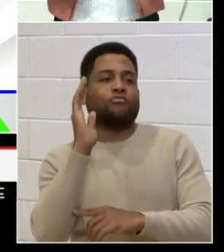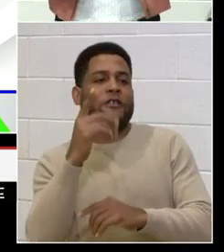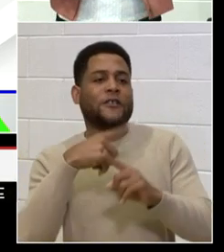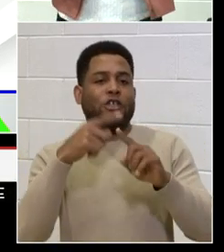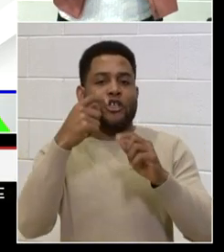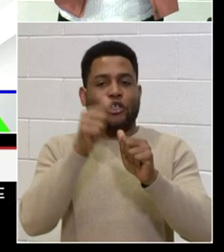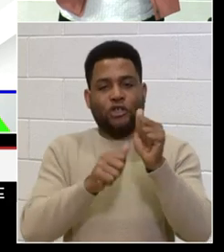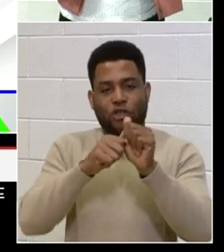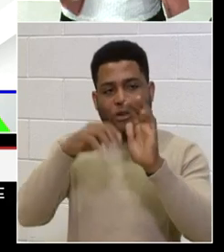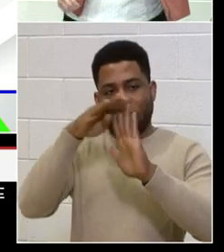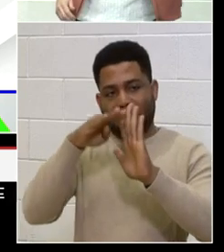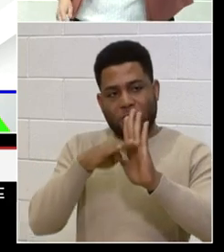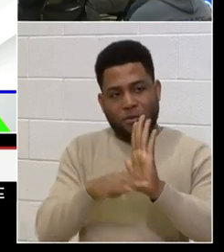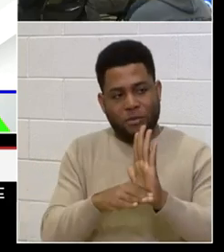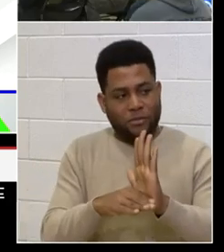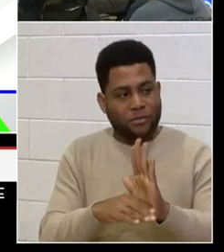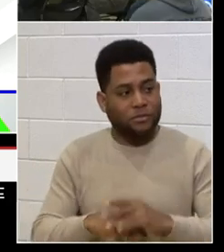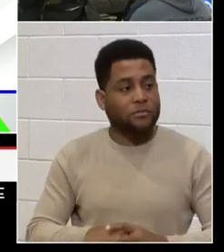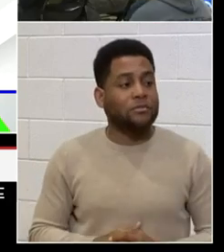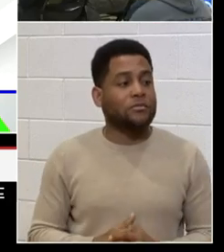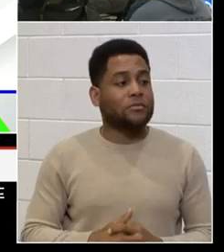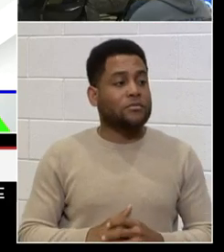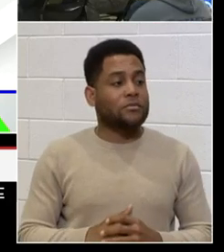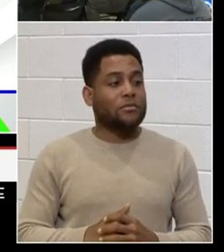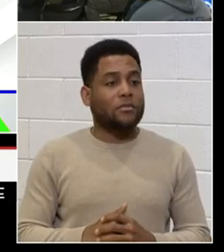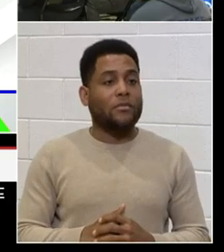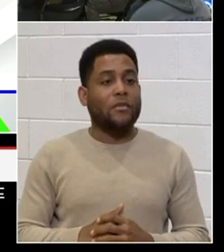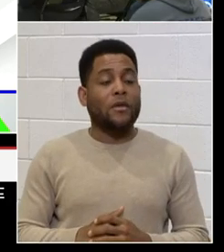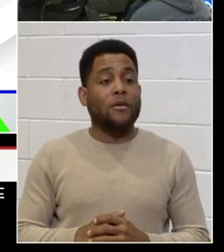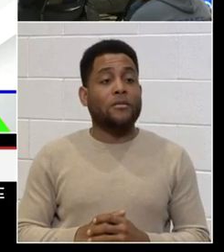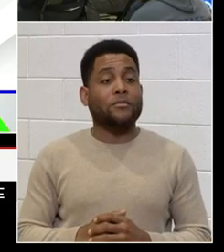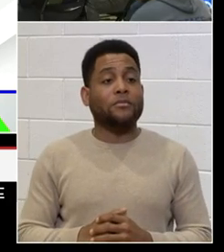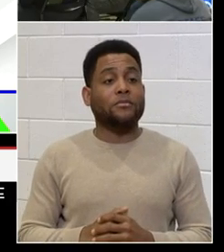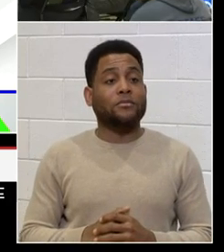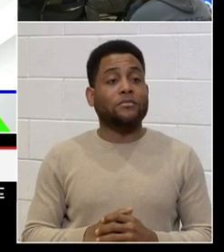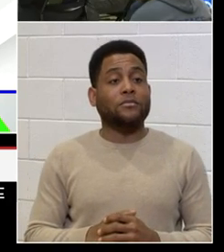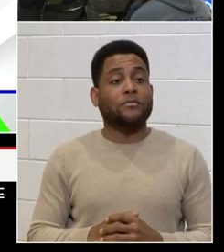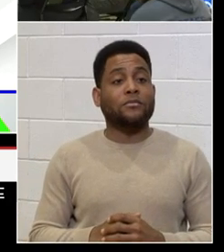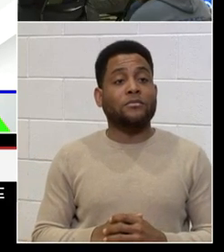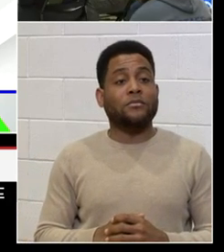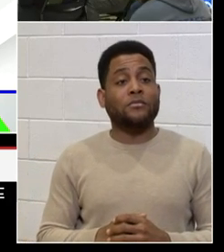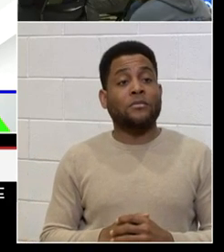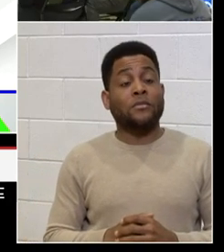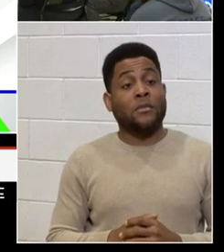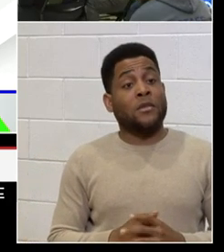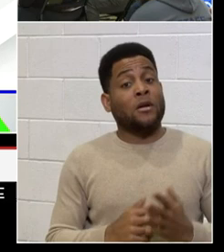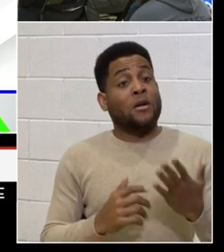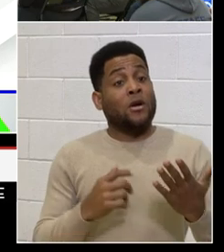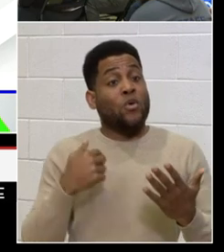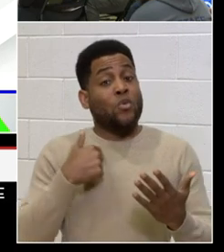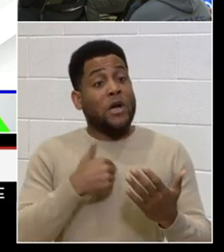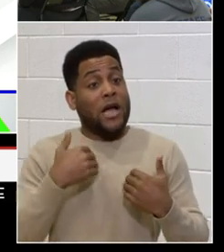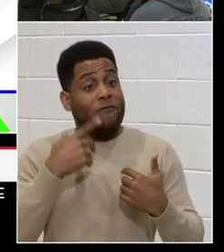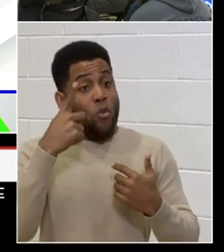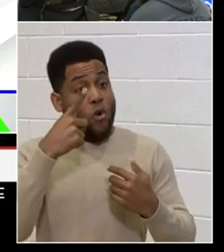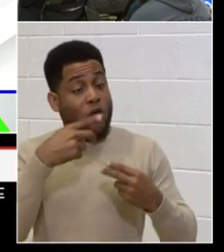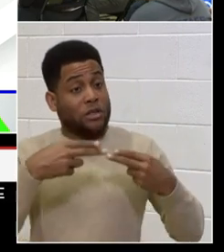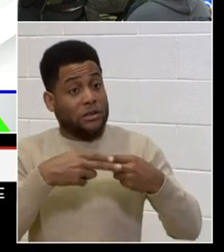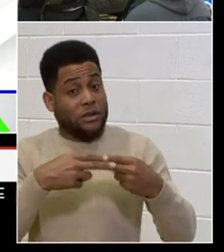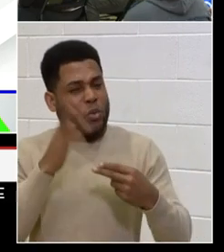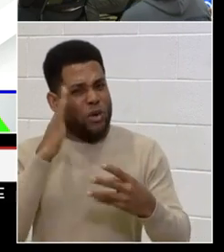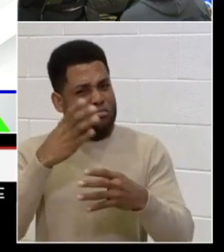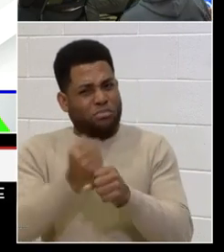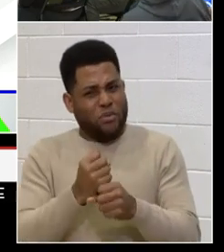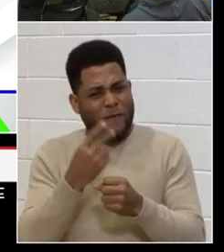Staff. And I only have one slide here. So let me translate that in very practical terms. When Director Reed